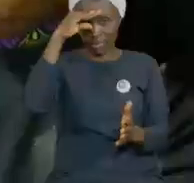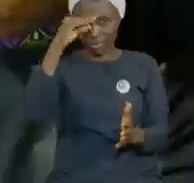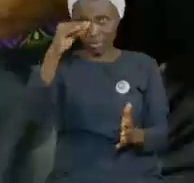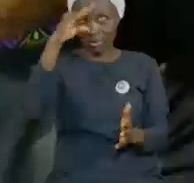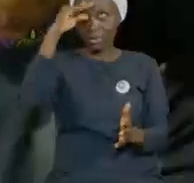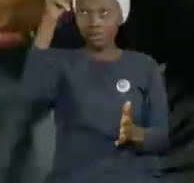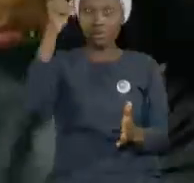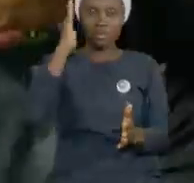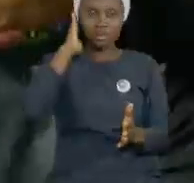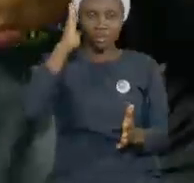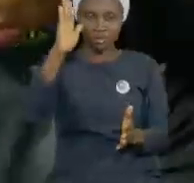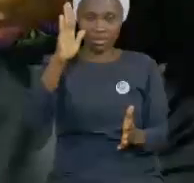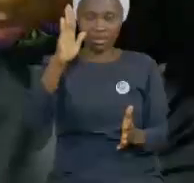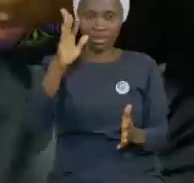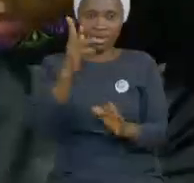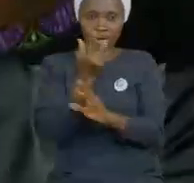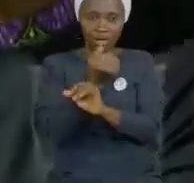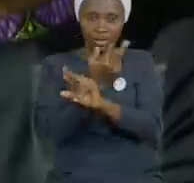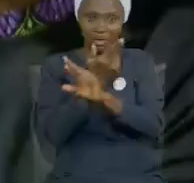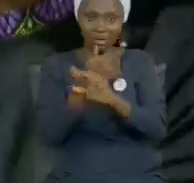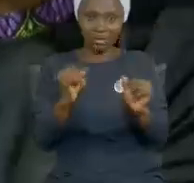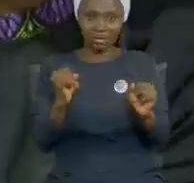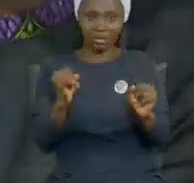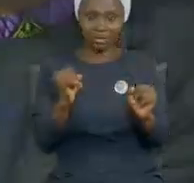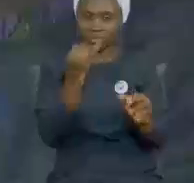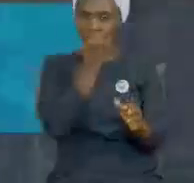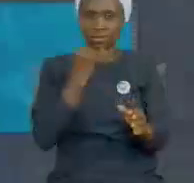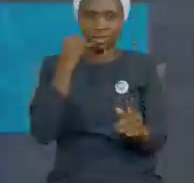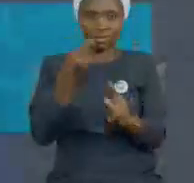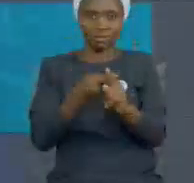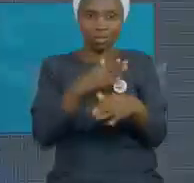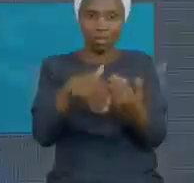from all his iniquities.